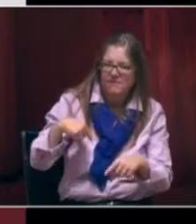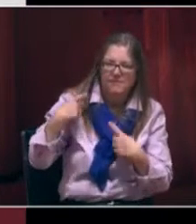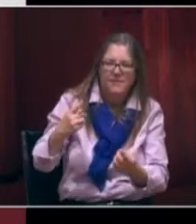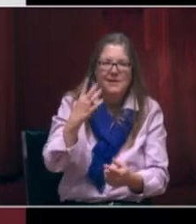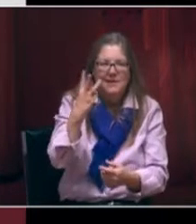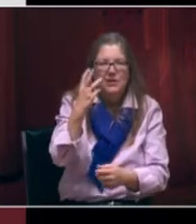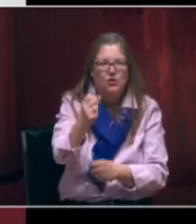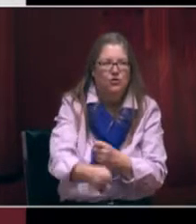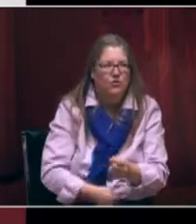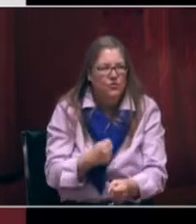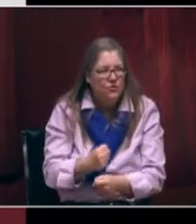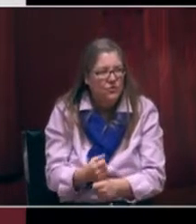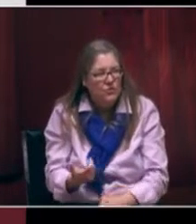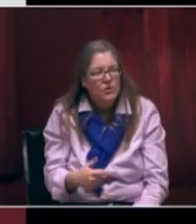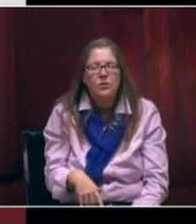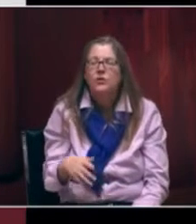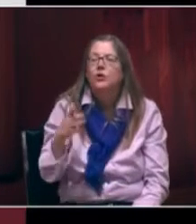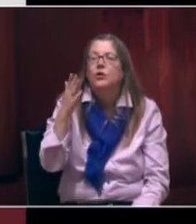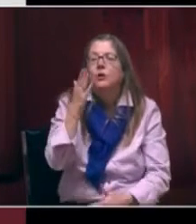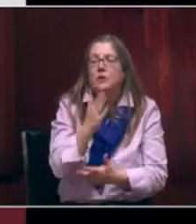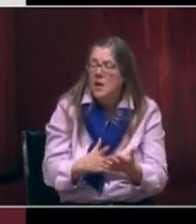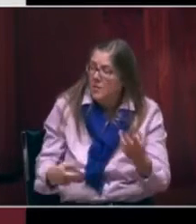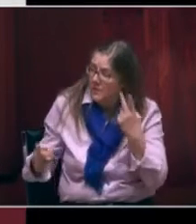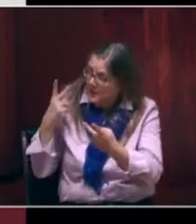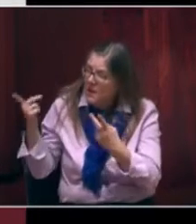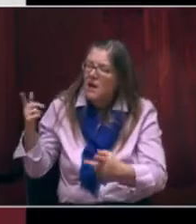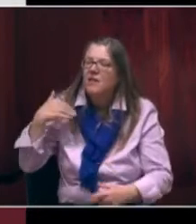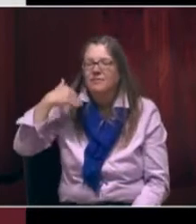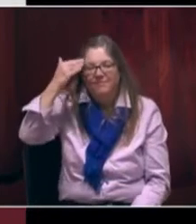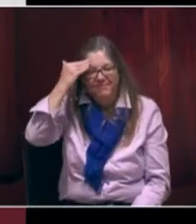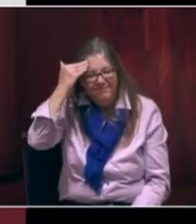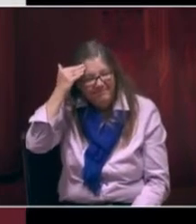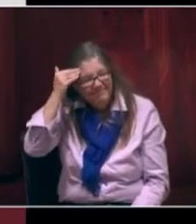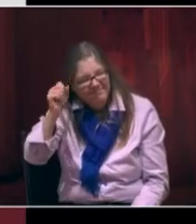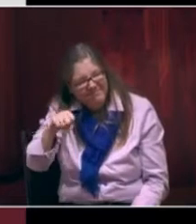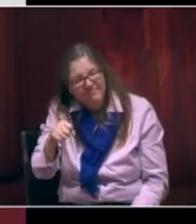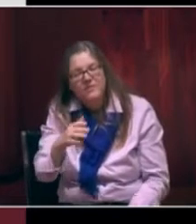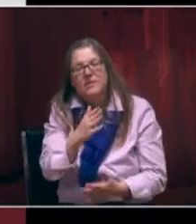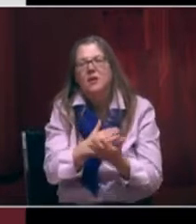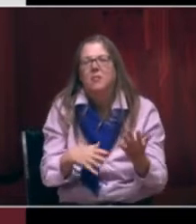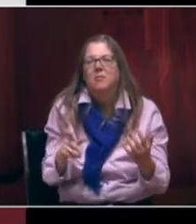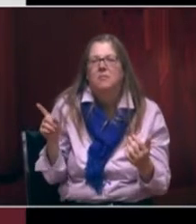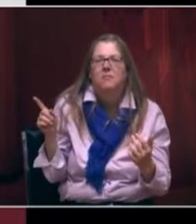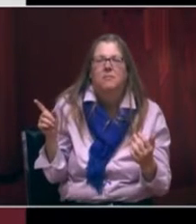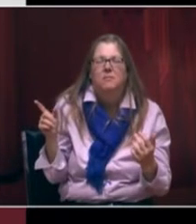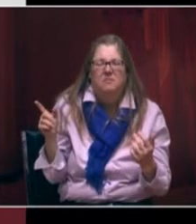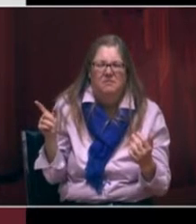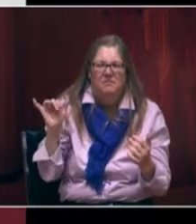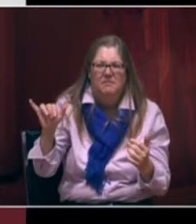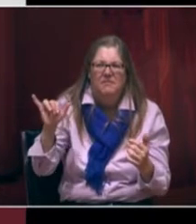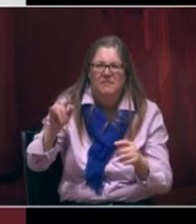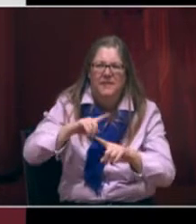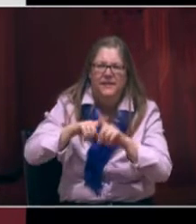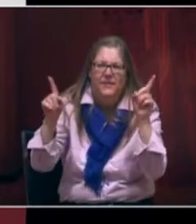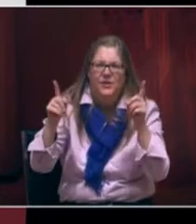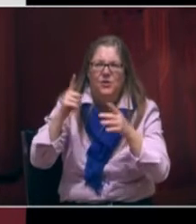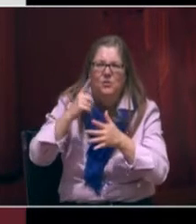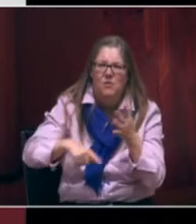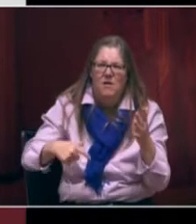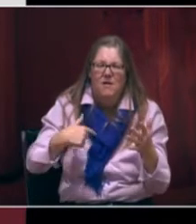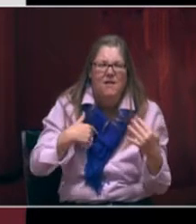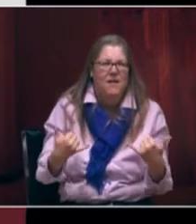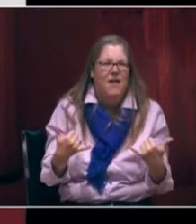as agencies. So you're going to see things here that are familiar. You're going to see things here that may not quite align with your existing sensitive